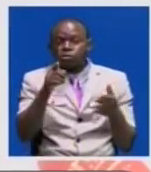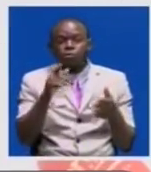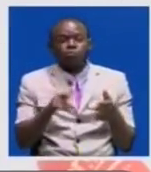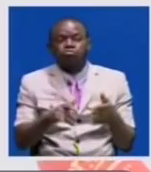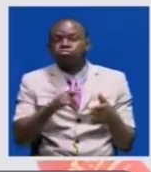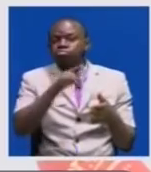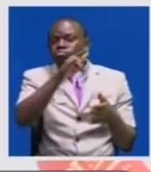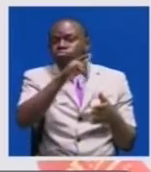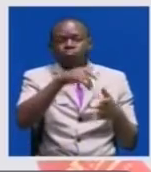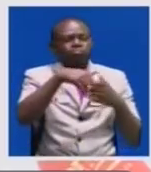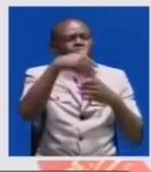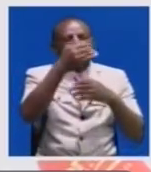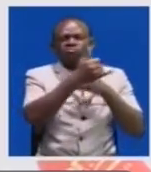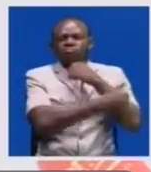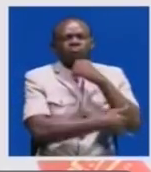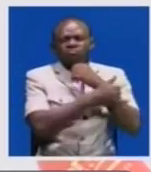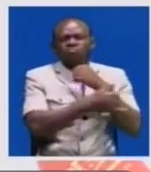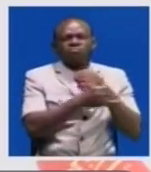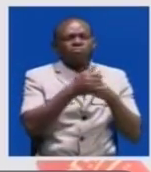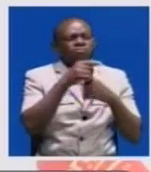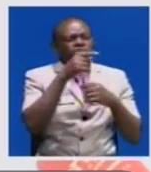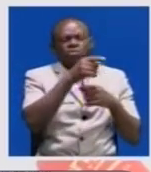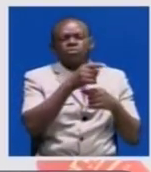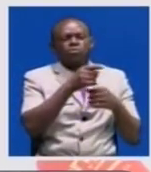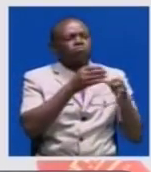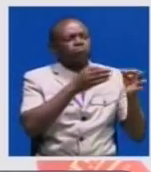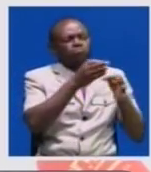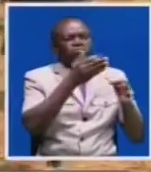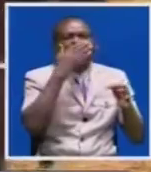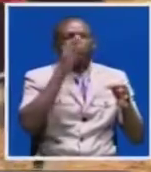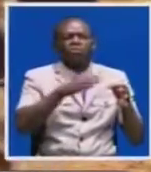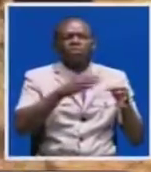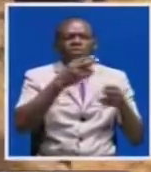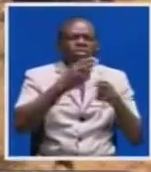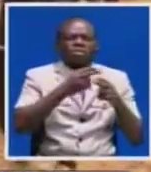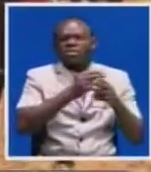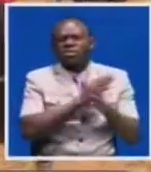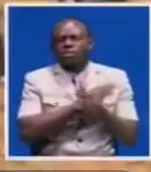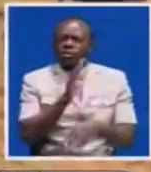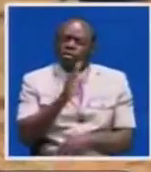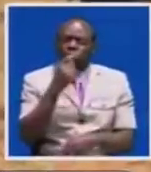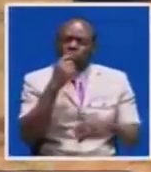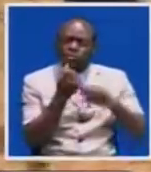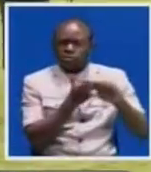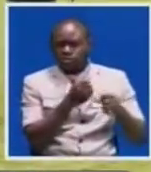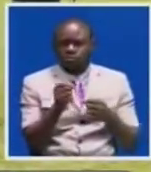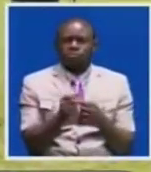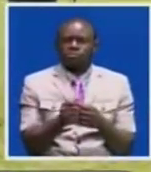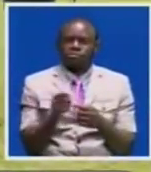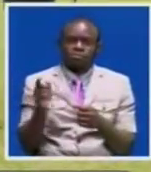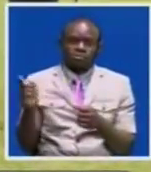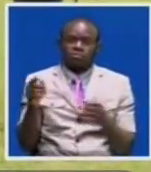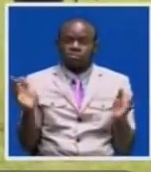Zambia, talk about them in Zambia and within Zambia, not outside Zambia. He also wants Zambians to be patriotic